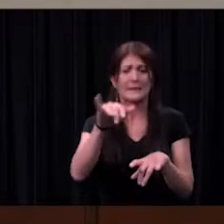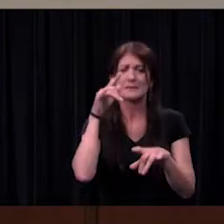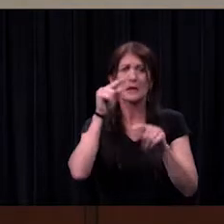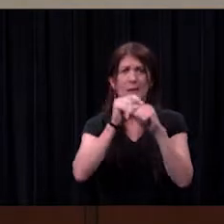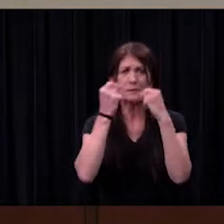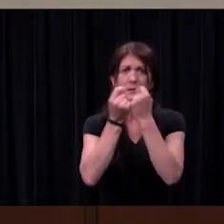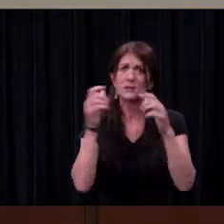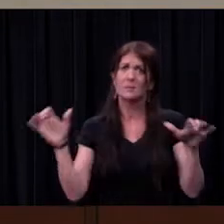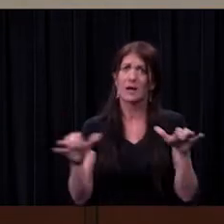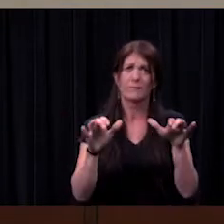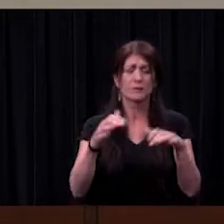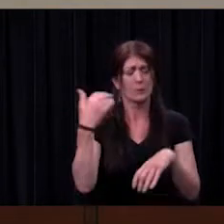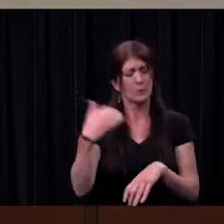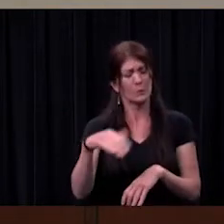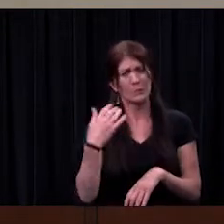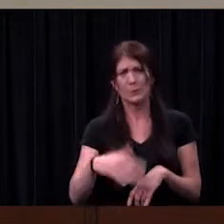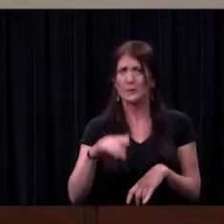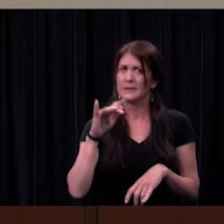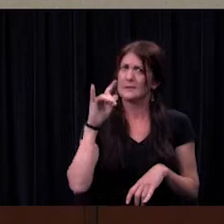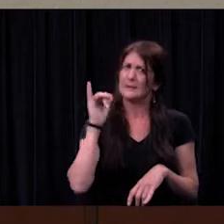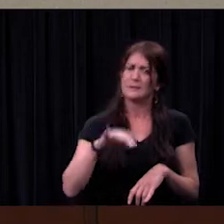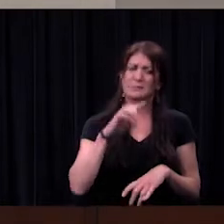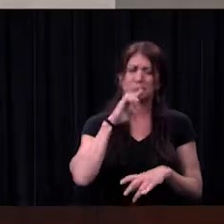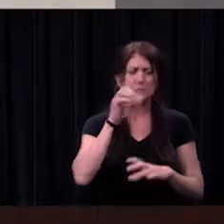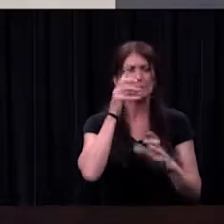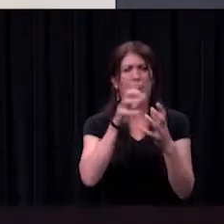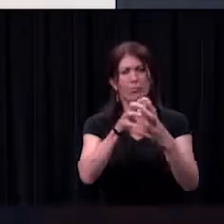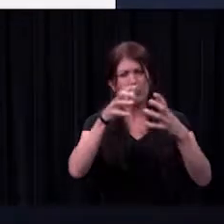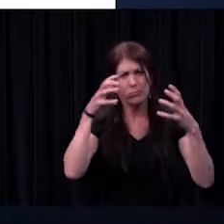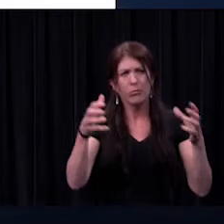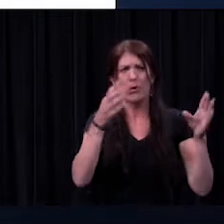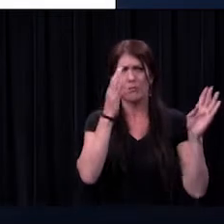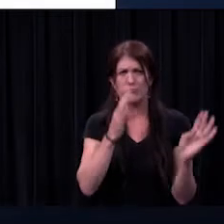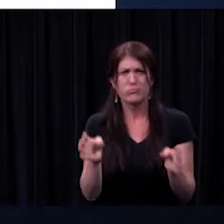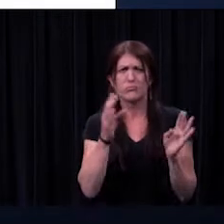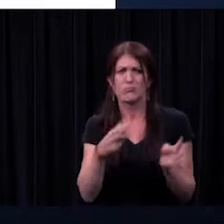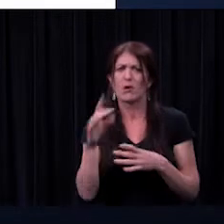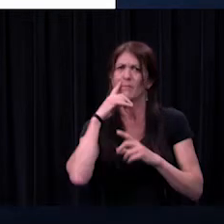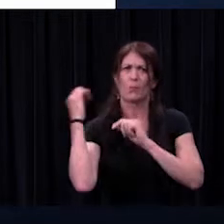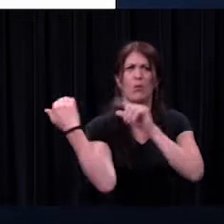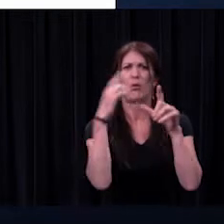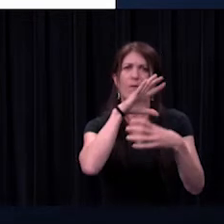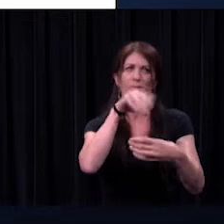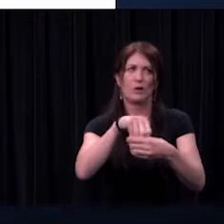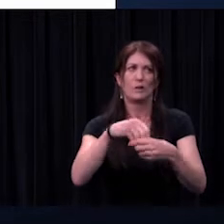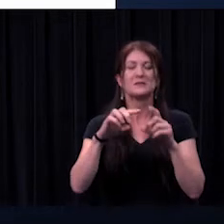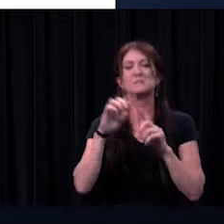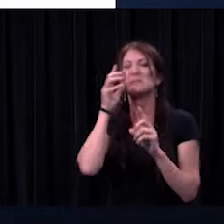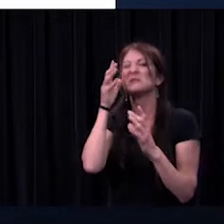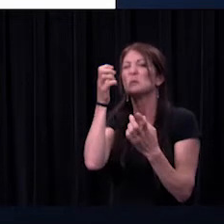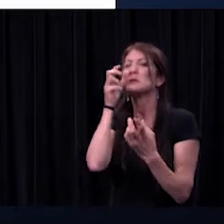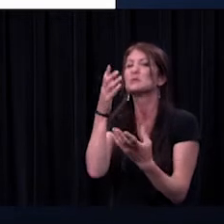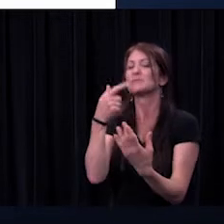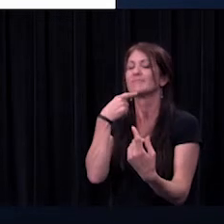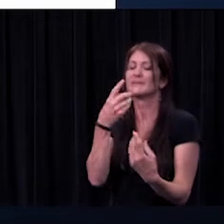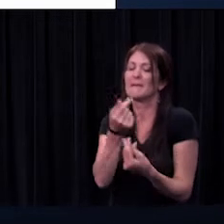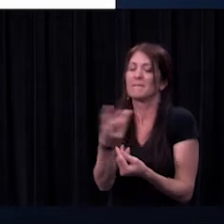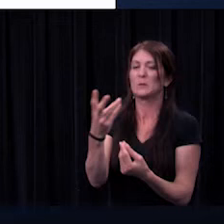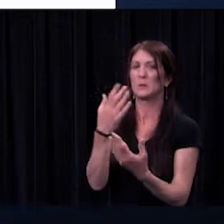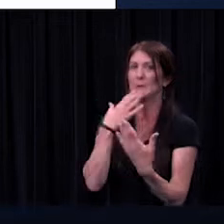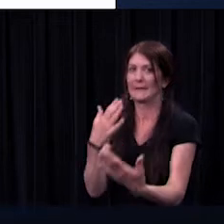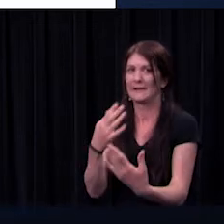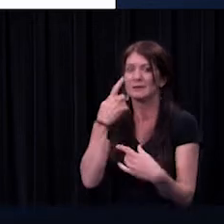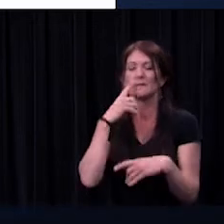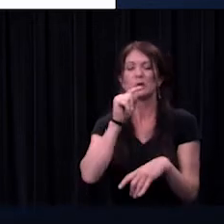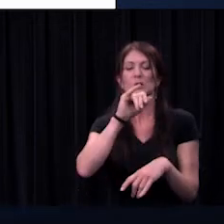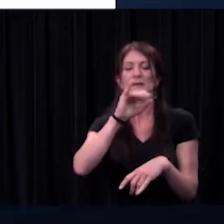a monster of a preparation for all. But special thanks, before I do forget, to Tim Brady, our